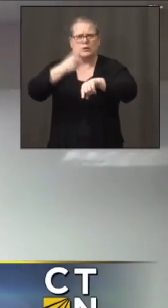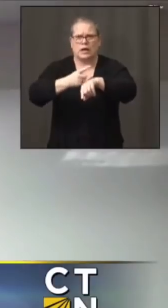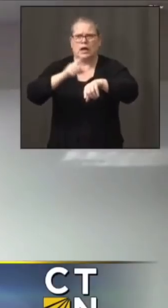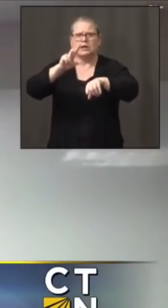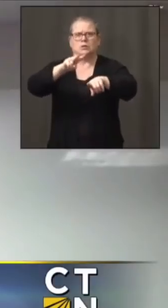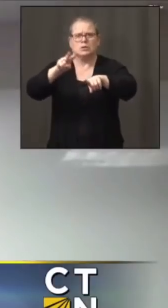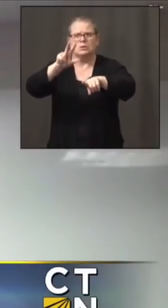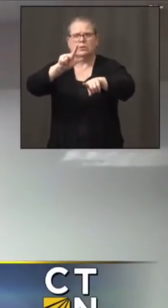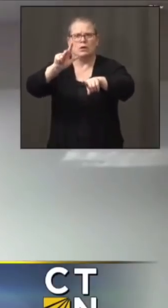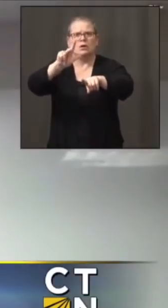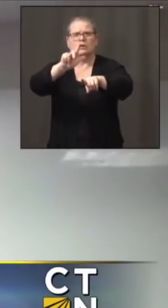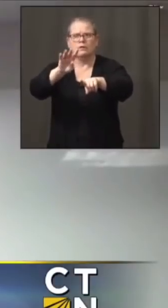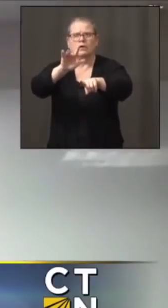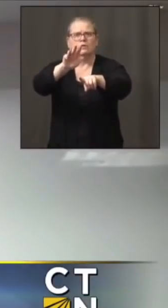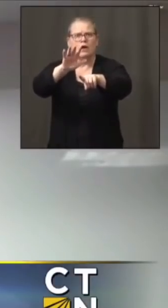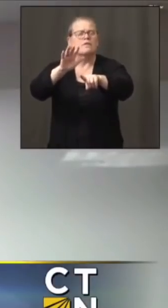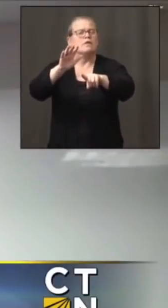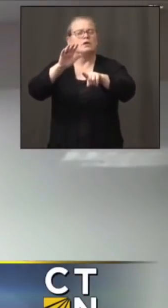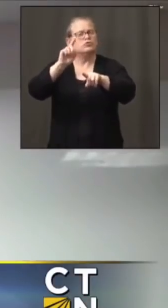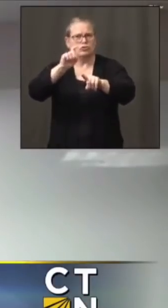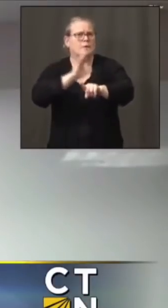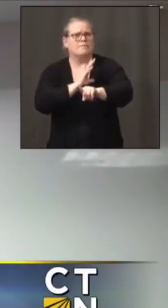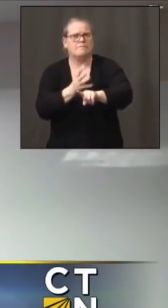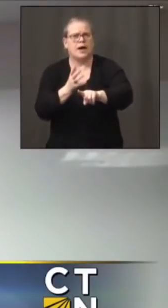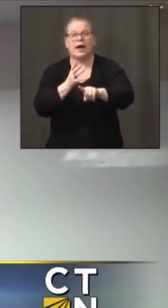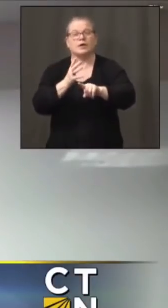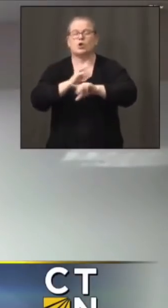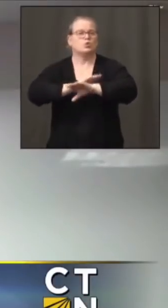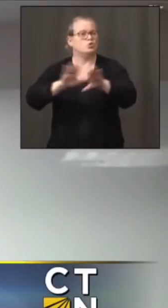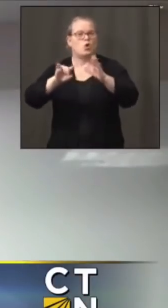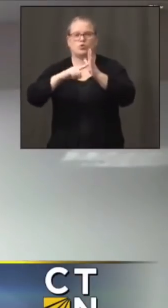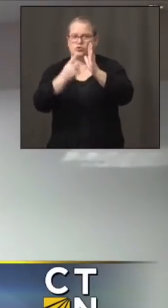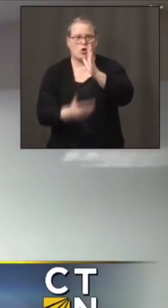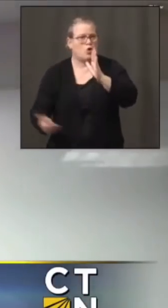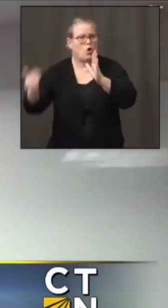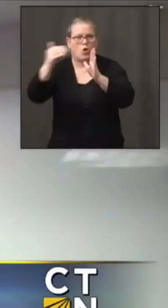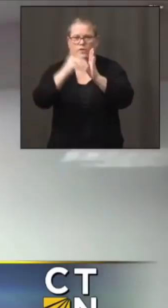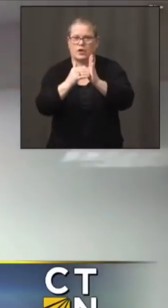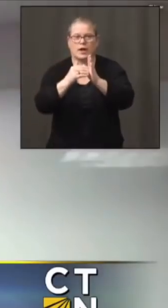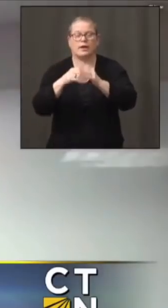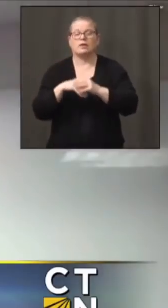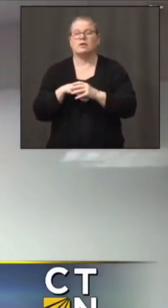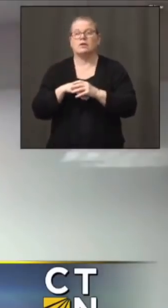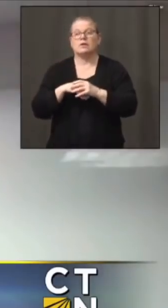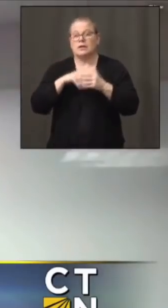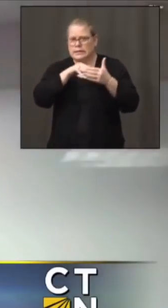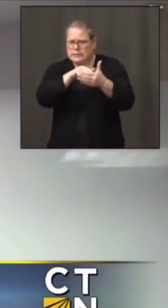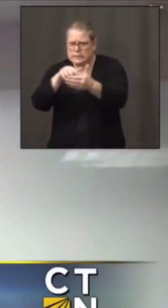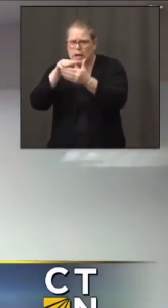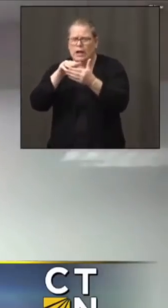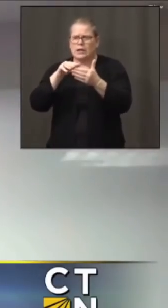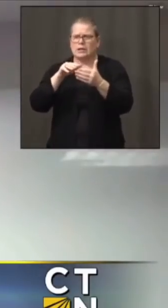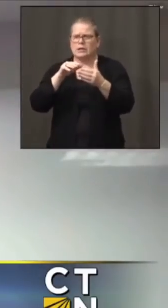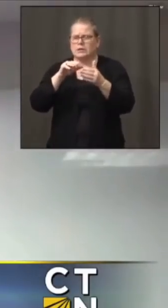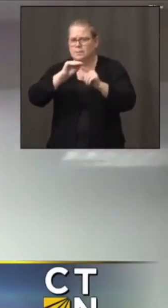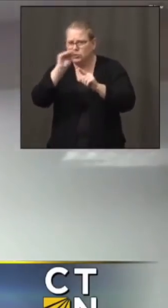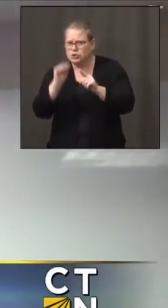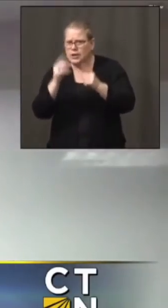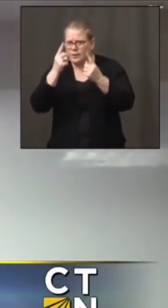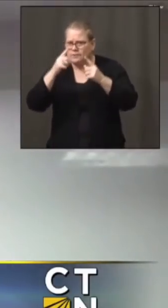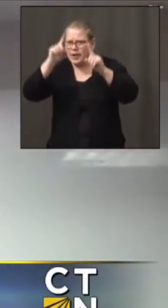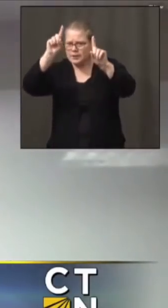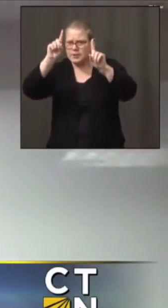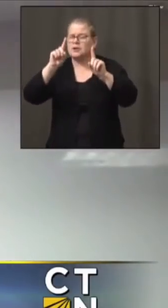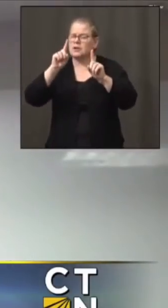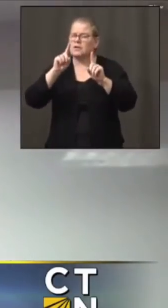receive the second dose. Obviously, the level of efficacy that's been studied, they're very specific, and it was studied with the 21 days.